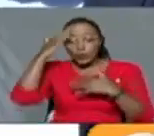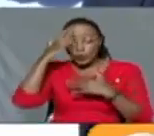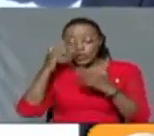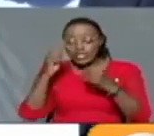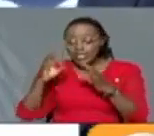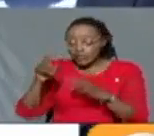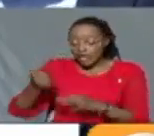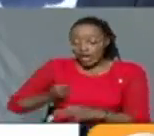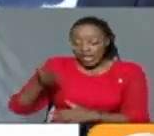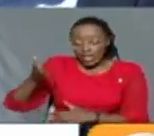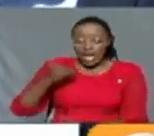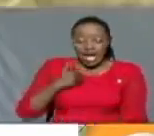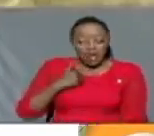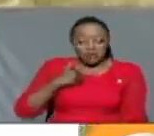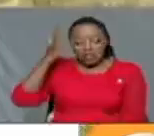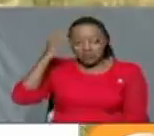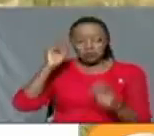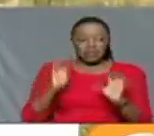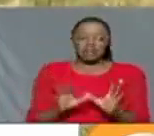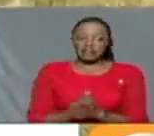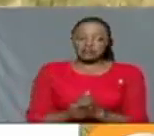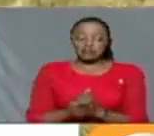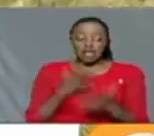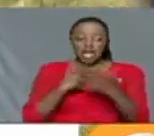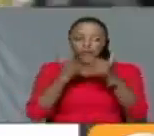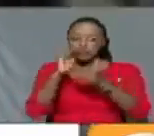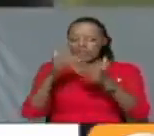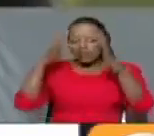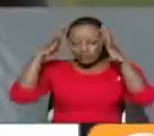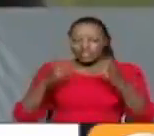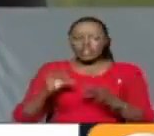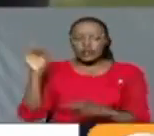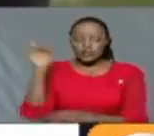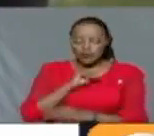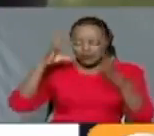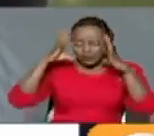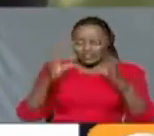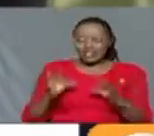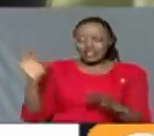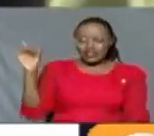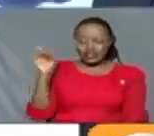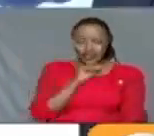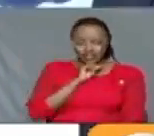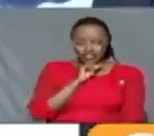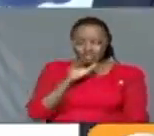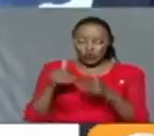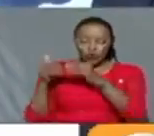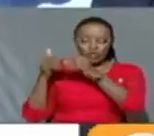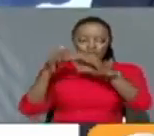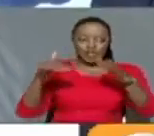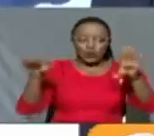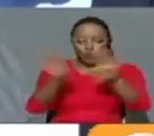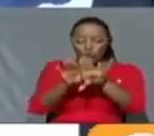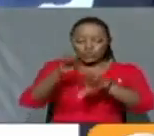there. That's the first thing. We have actually arrived at that decision to, after talking to the parents and all the other leaders, that we do not close the